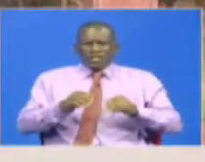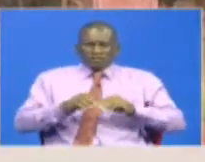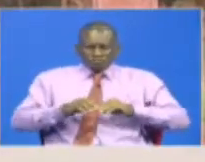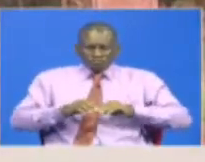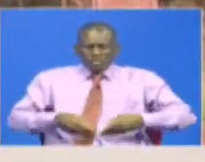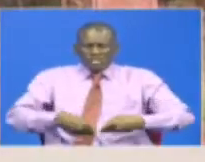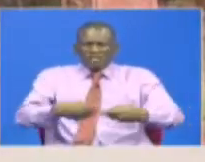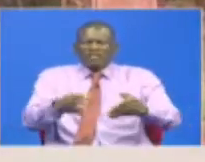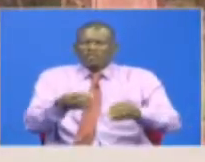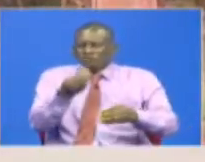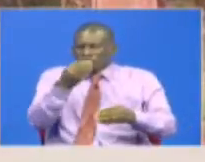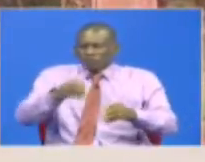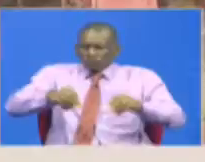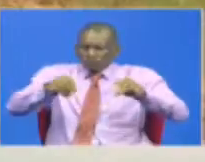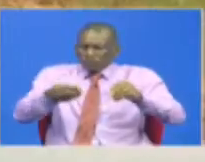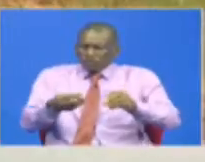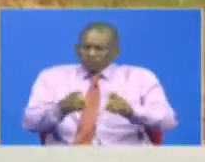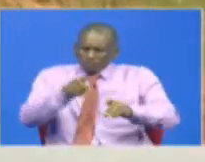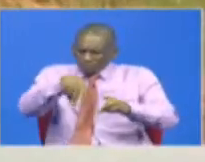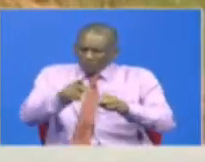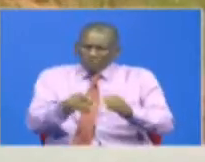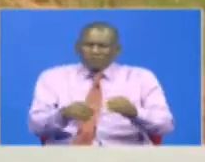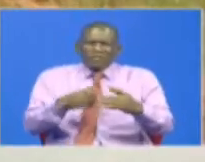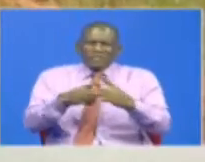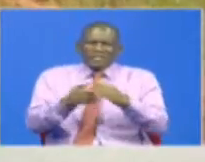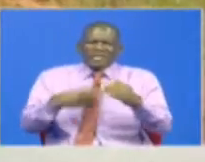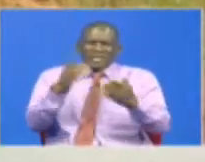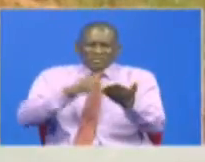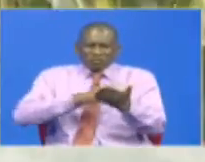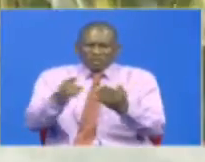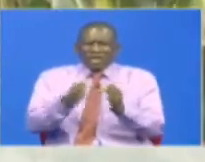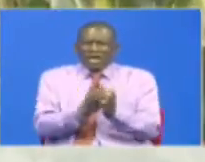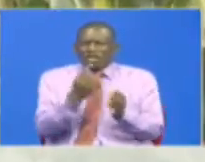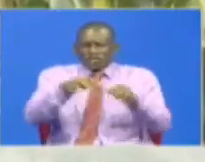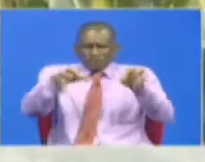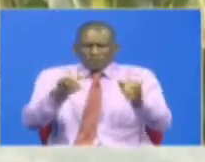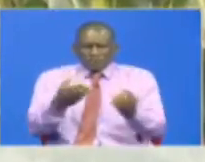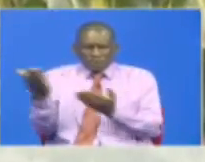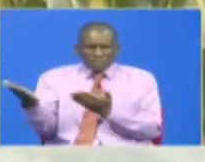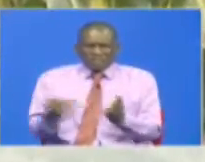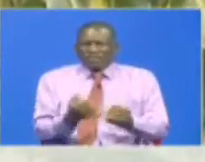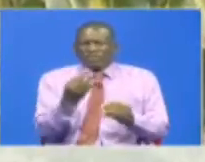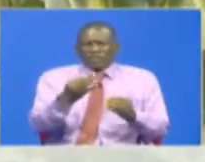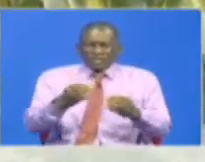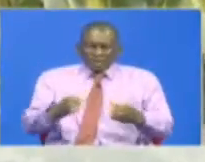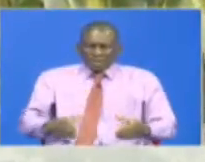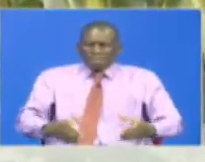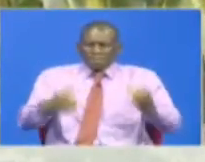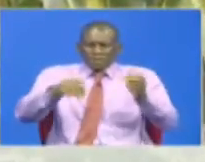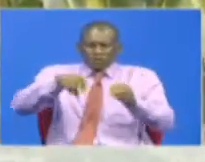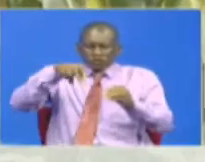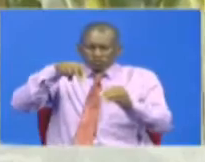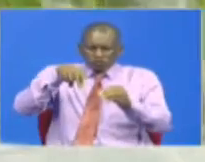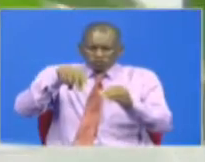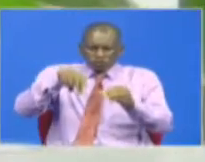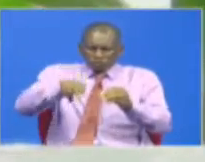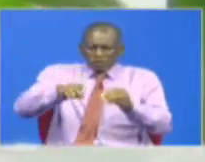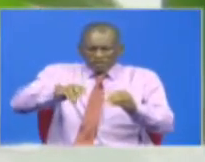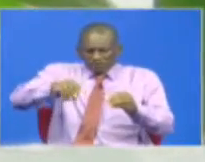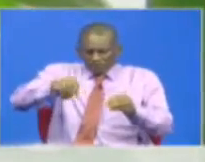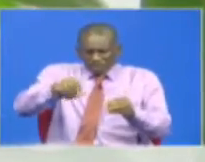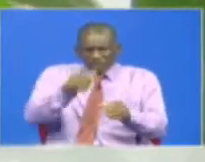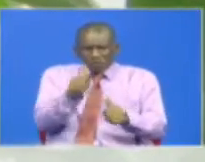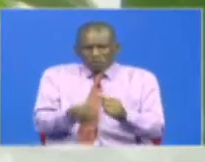fertilizer begins next week, with each farmer expected to receive 3 bags of fertilizer that will help enhance maize production during the August to October